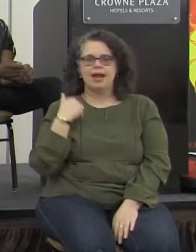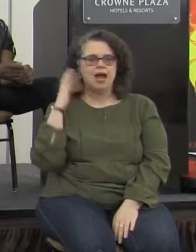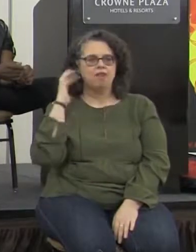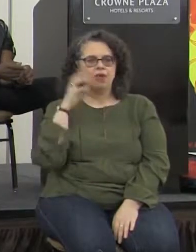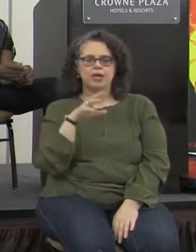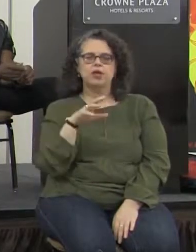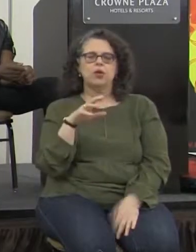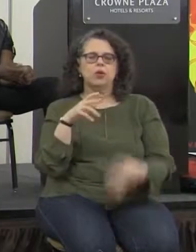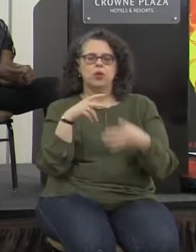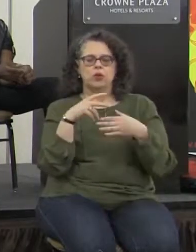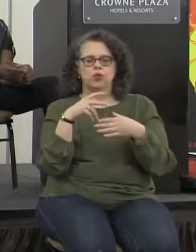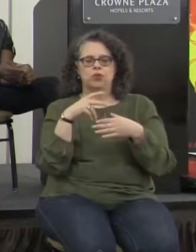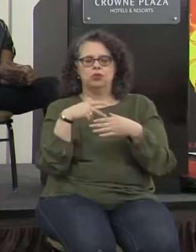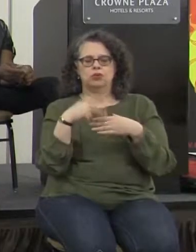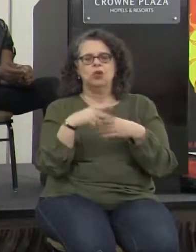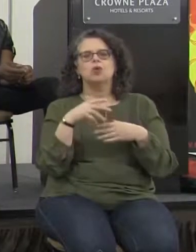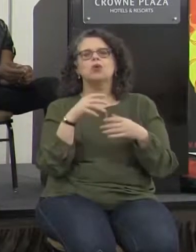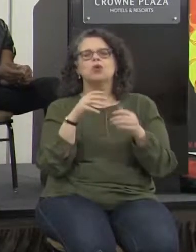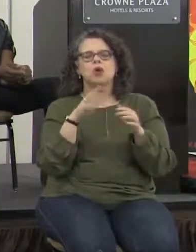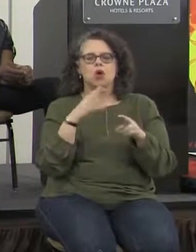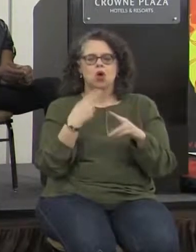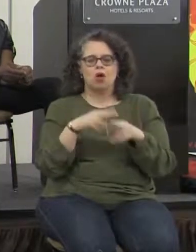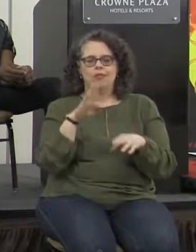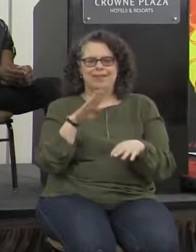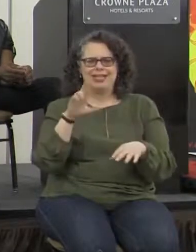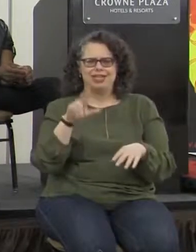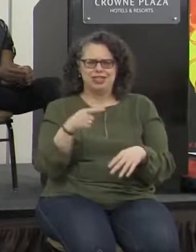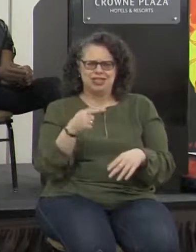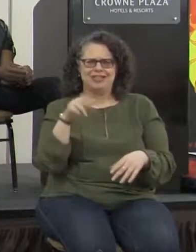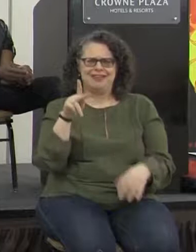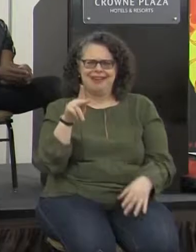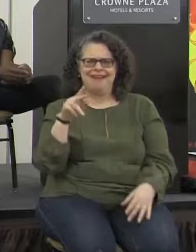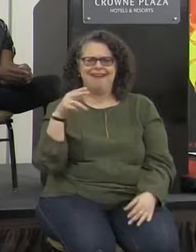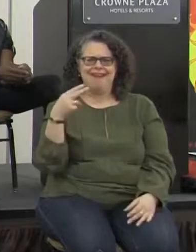called the BGKA Show with Dominion and Epic.